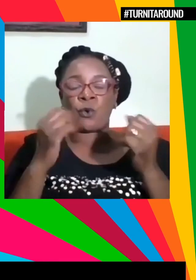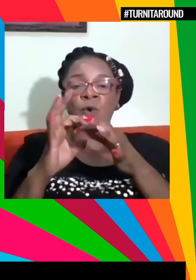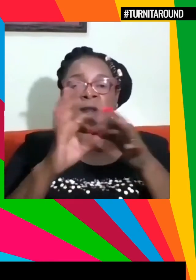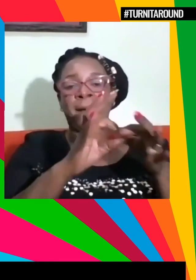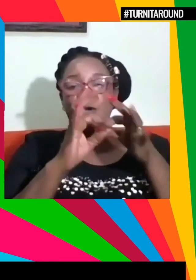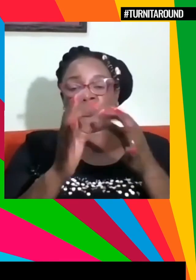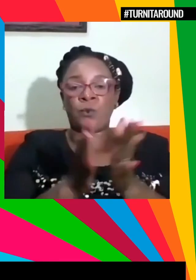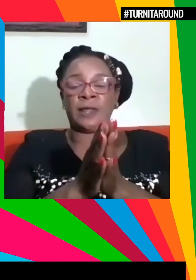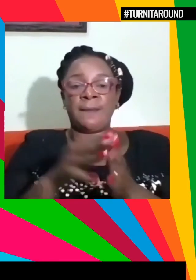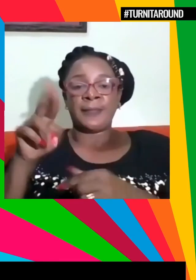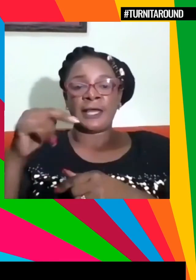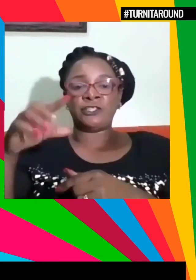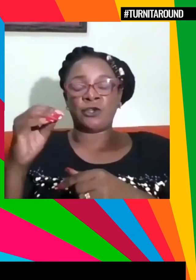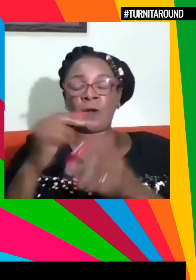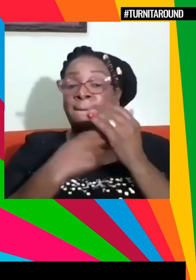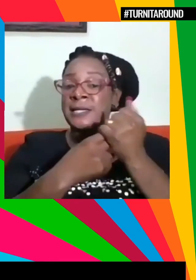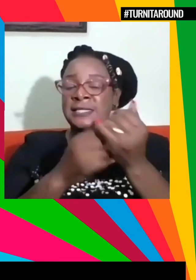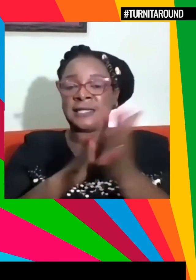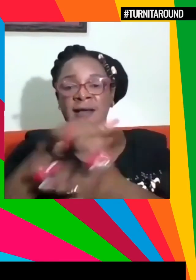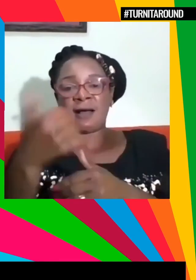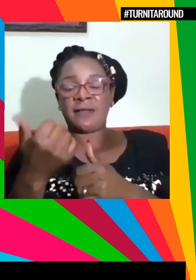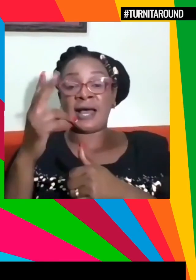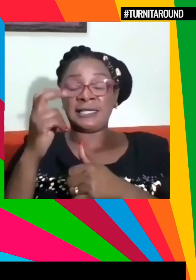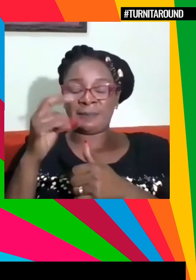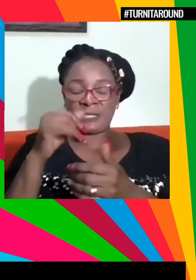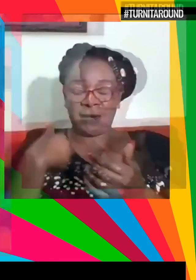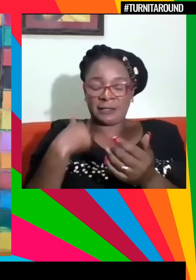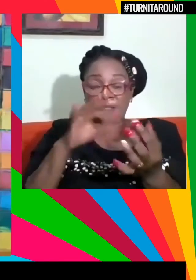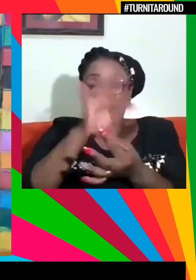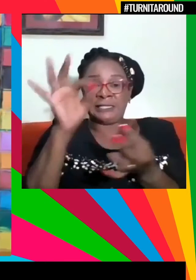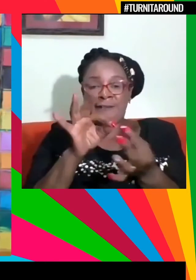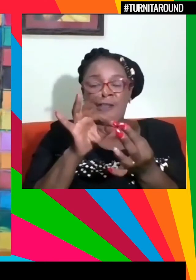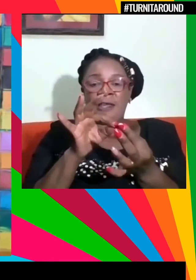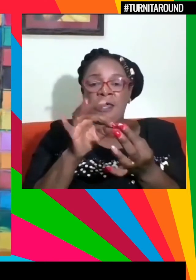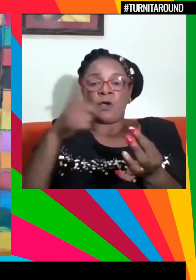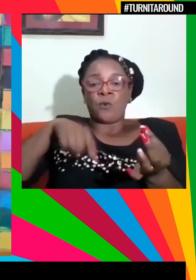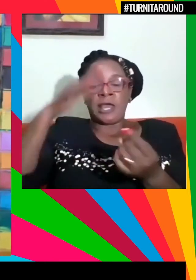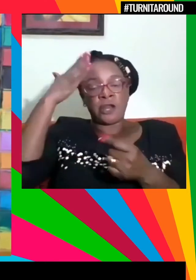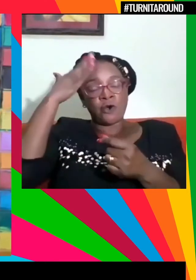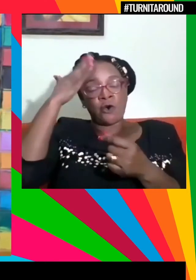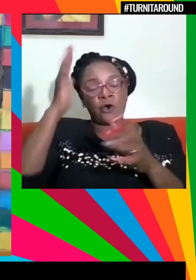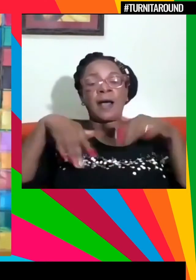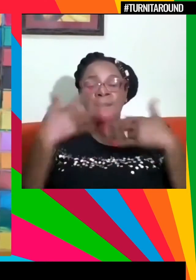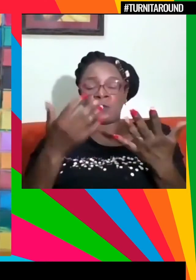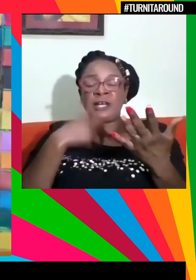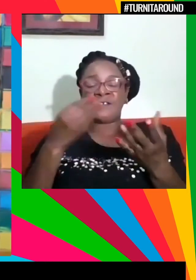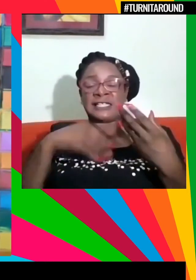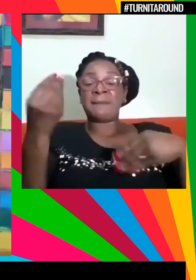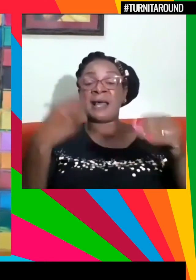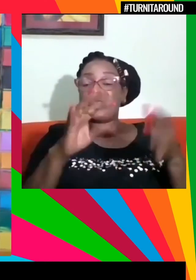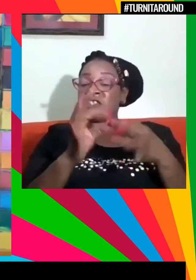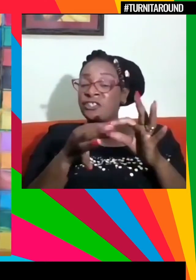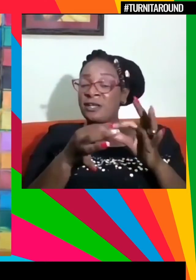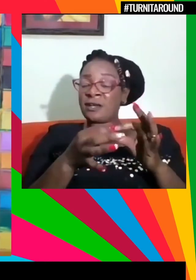with NGO partners and other experts on the ground in Haiti in particular. We know about setting up a supply chain, right? We have an over